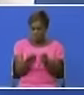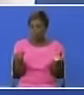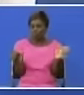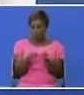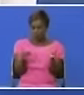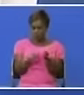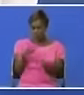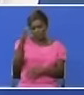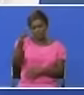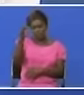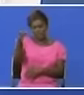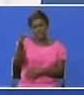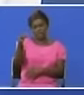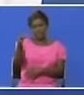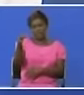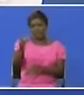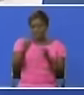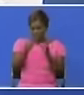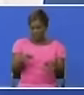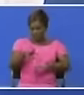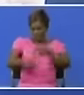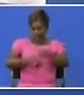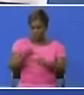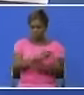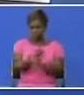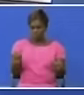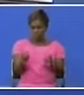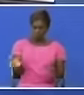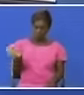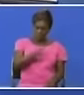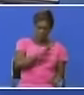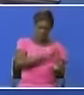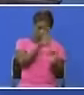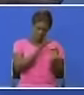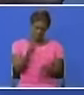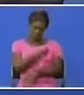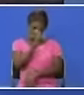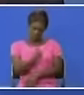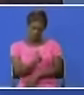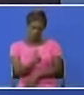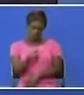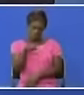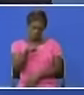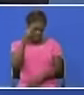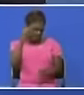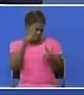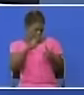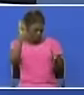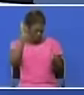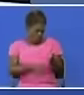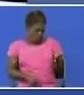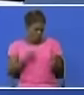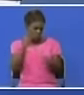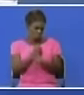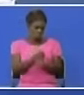eventuality that obviously will take place if we do not take action. All right. Back to my specific question, what do you intend to do with the